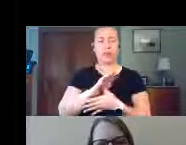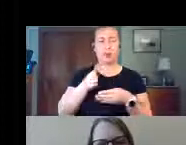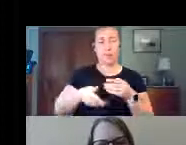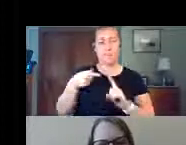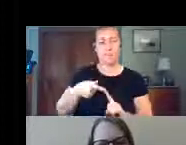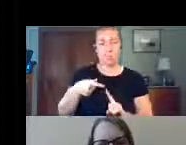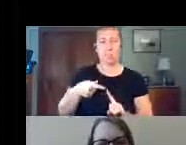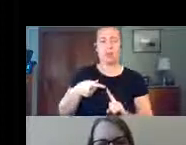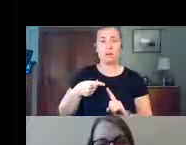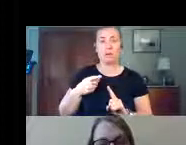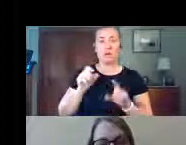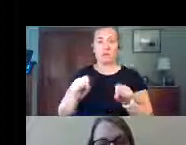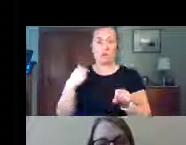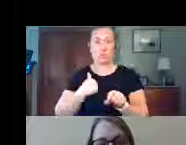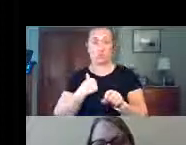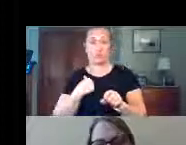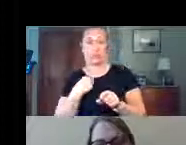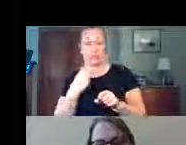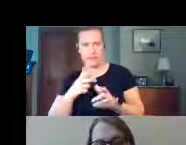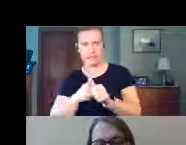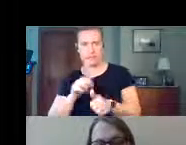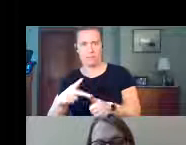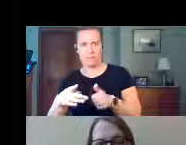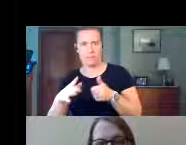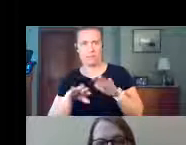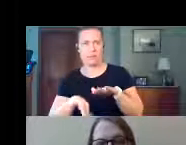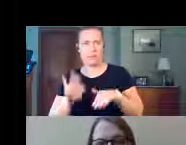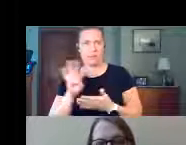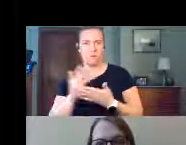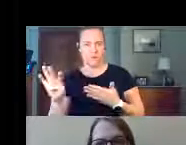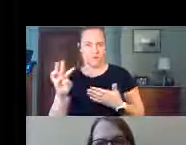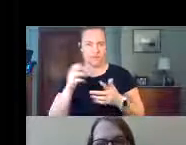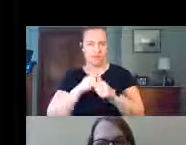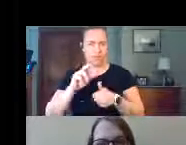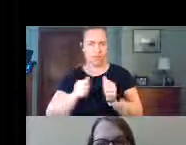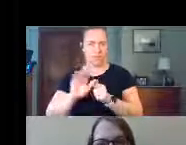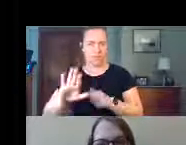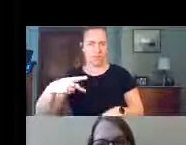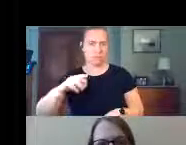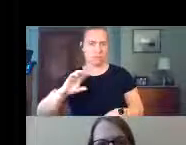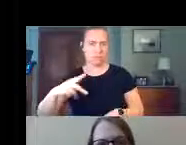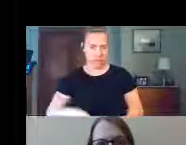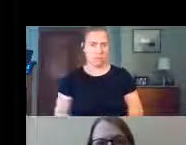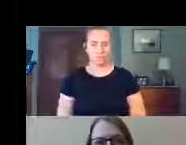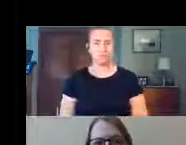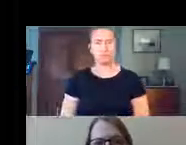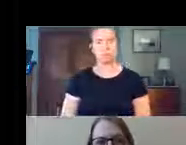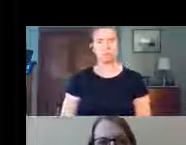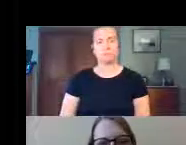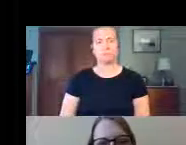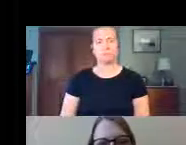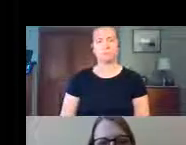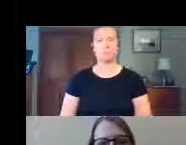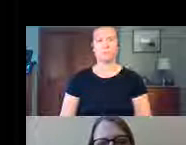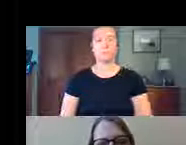as in less than 4 weeks. And what we see is that within the original time frame of the 6-month intervention, where we were doing face-to-face